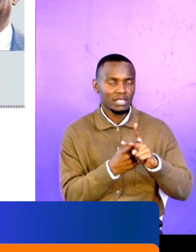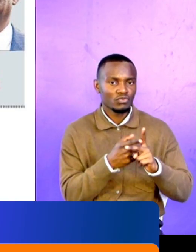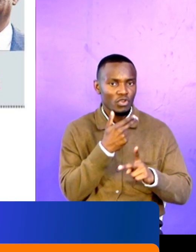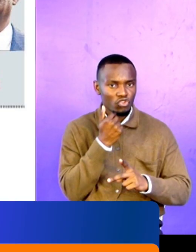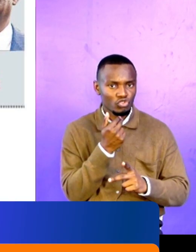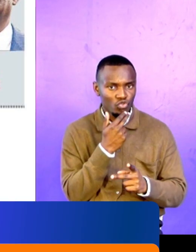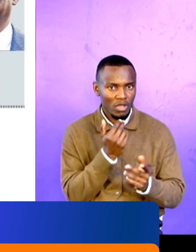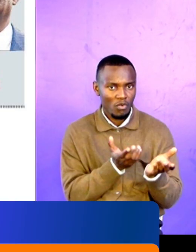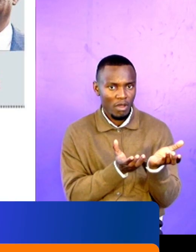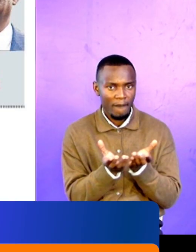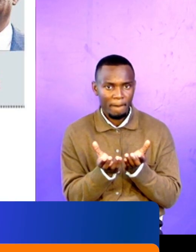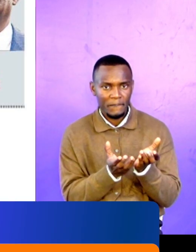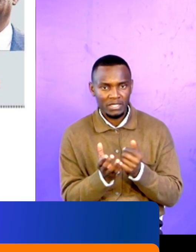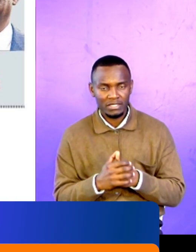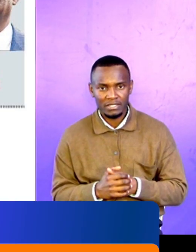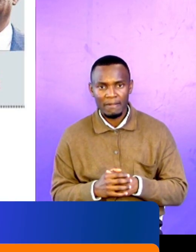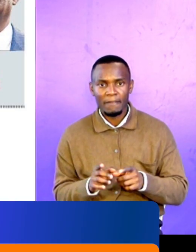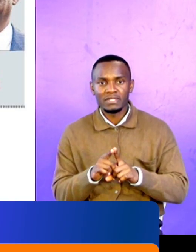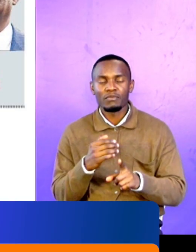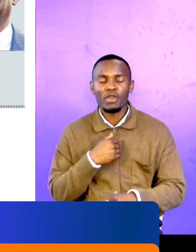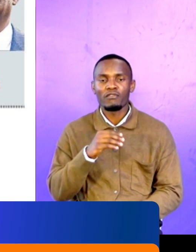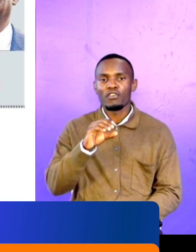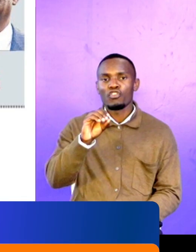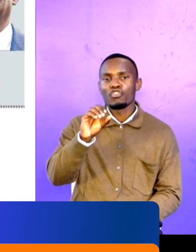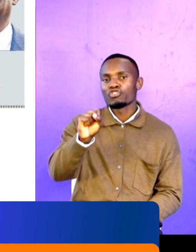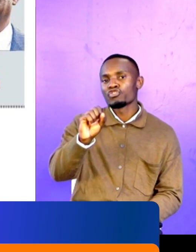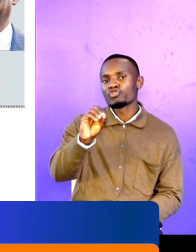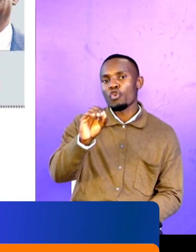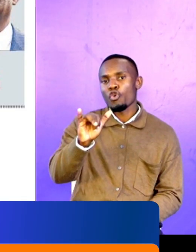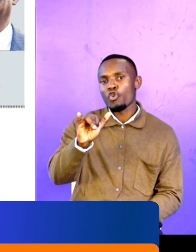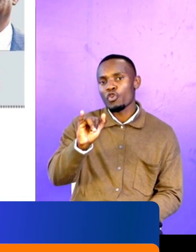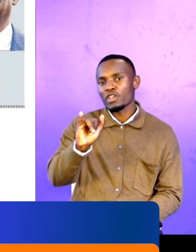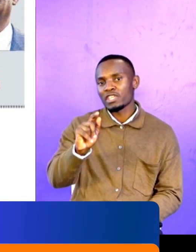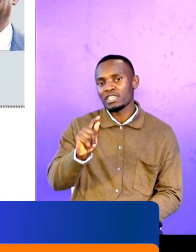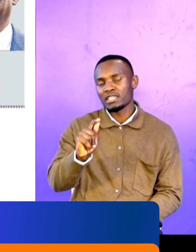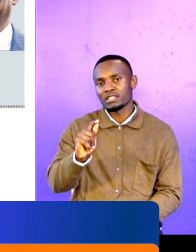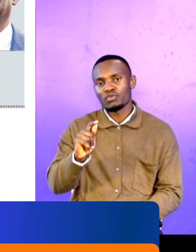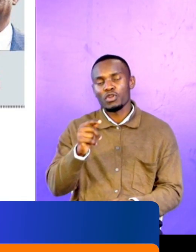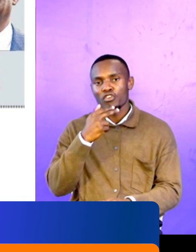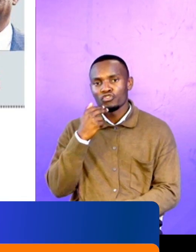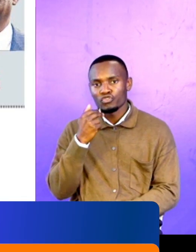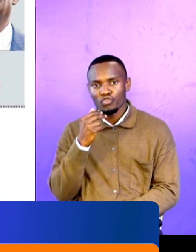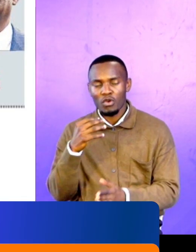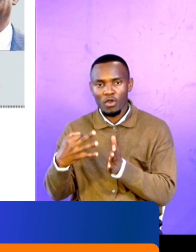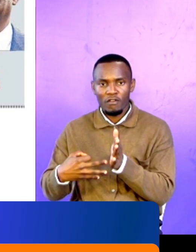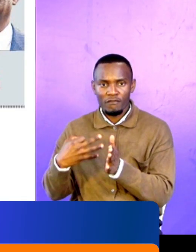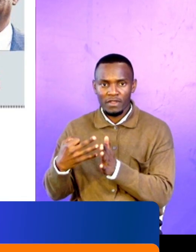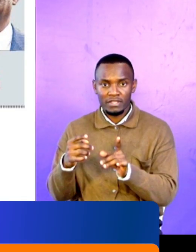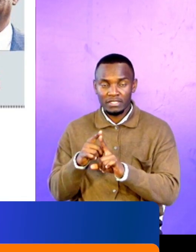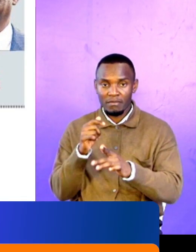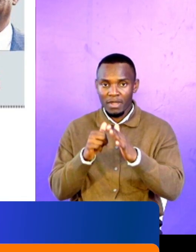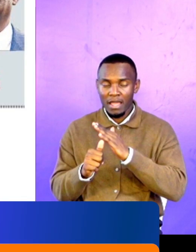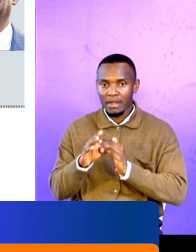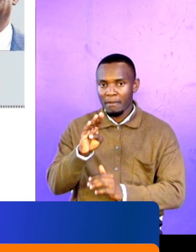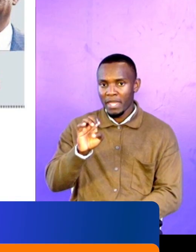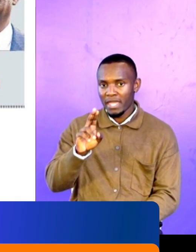And there is Soyit Sugar Factory Limited, and they are trading under the names of Bernard Soy,